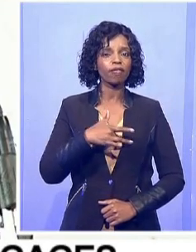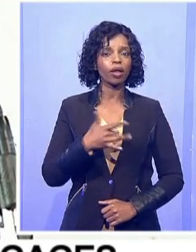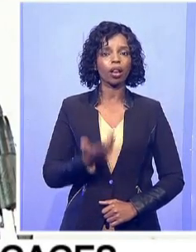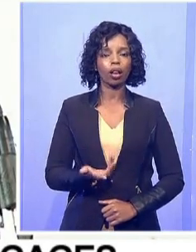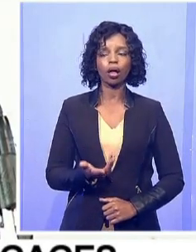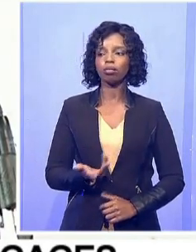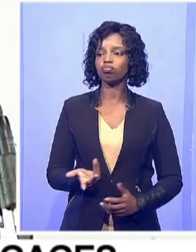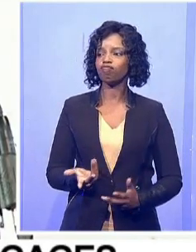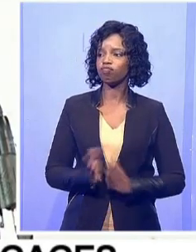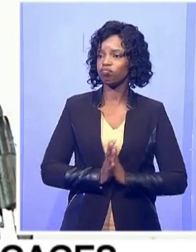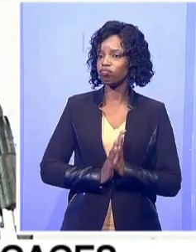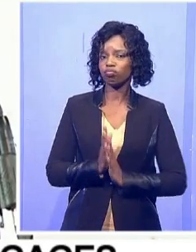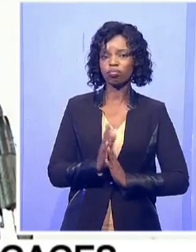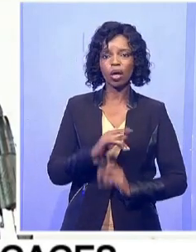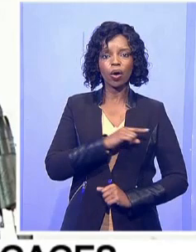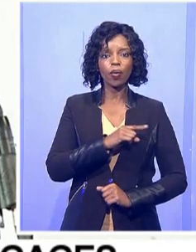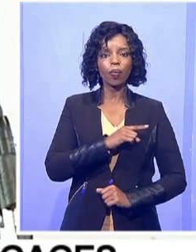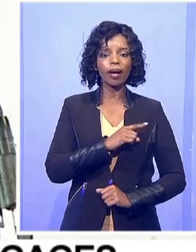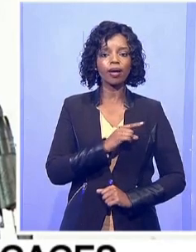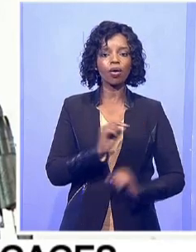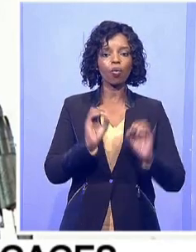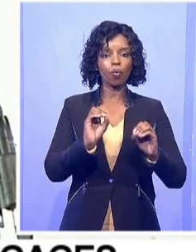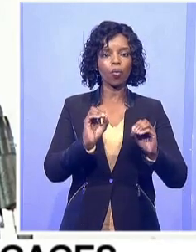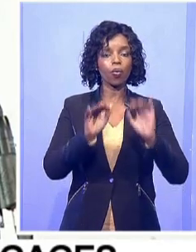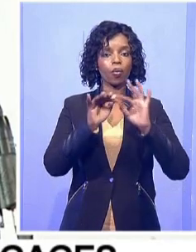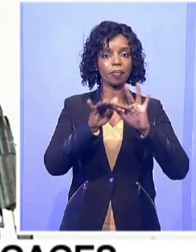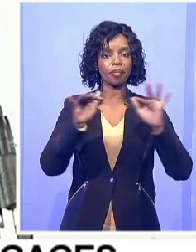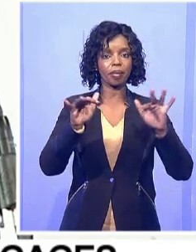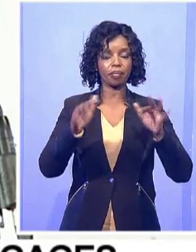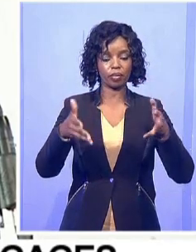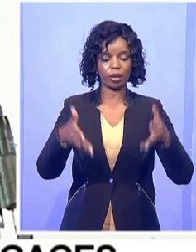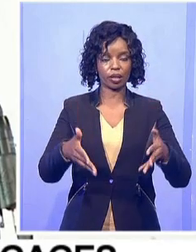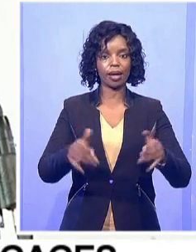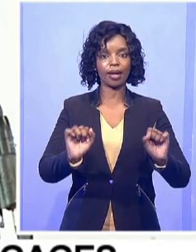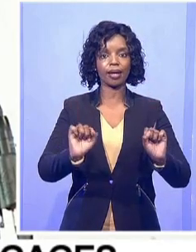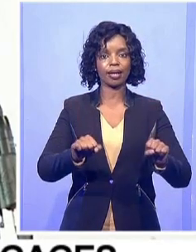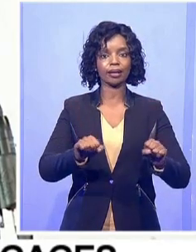people that are here, except the military veterans